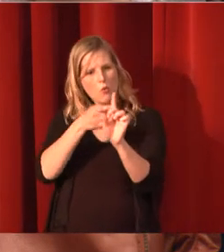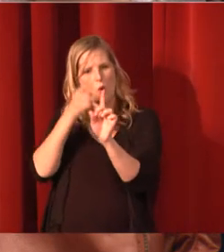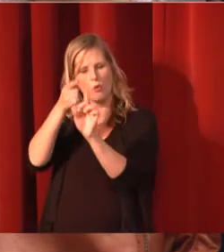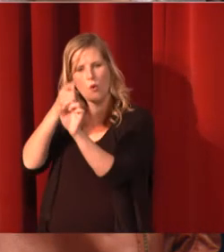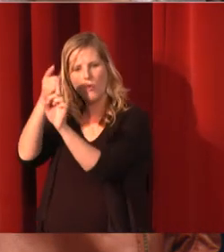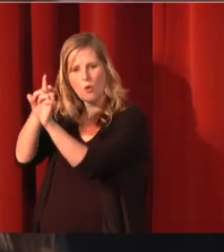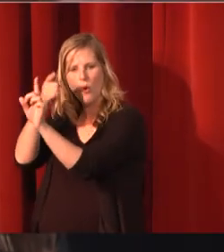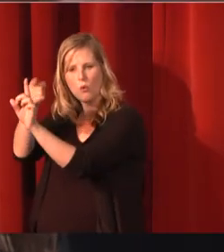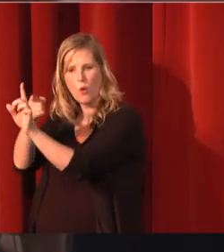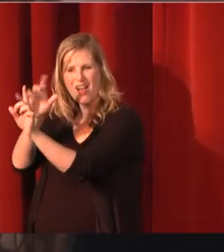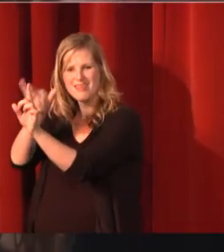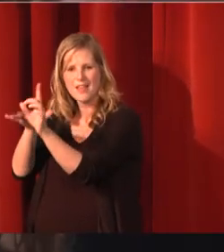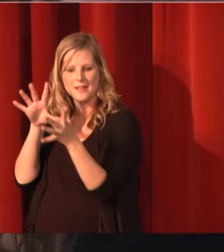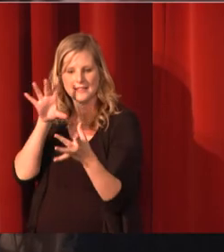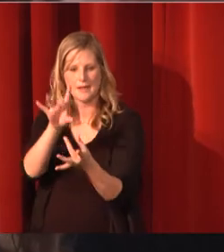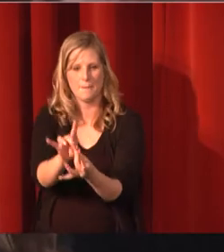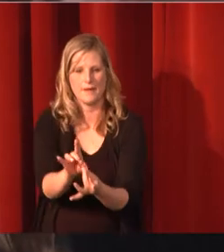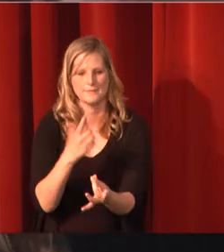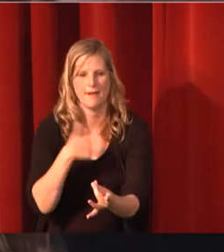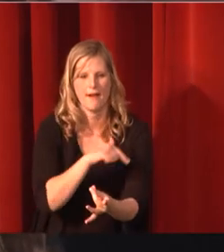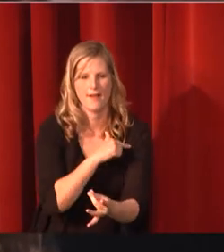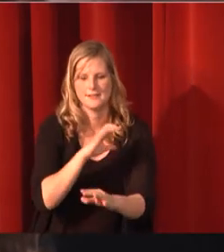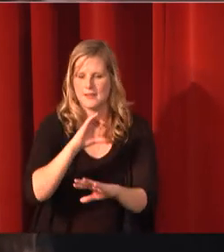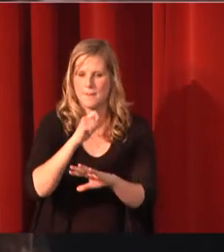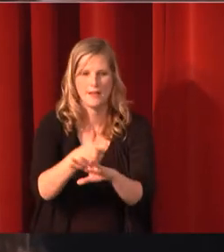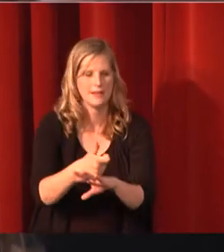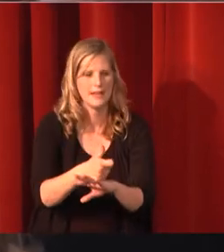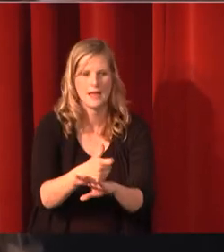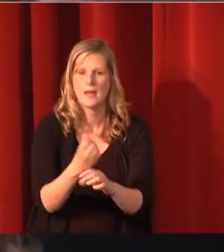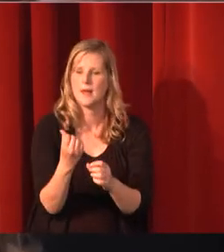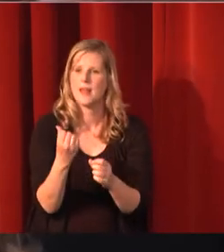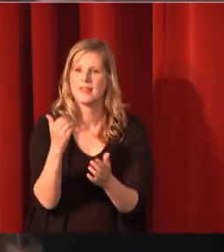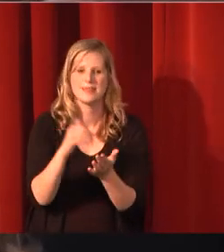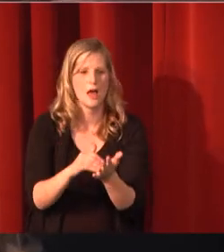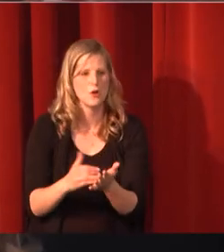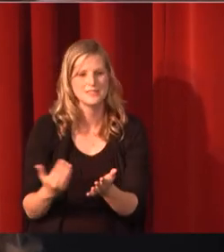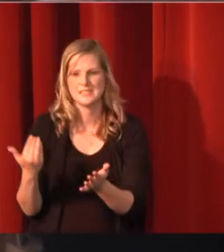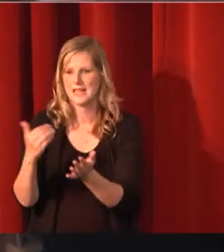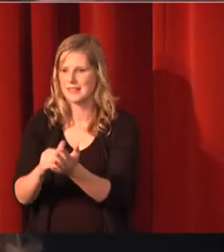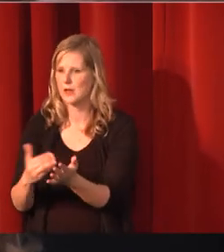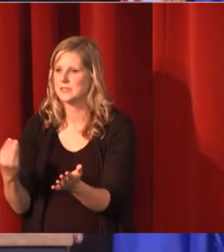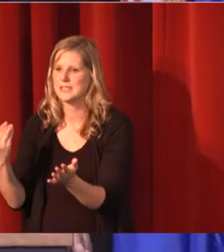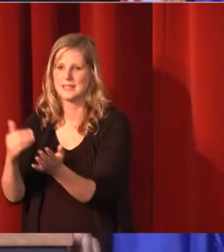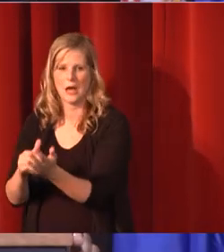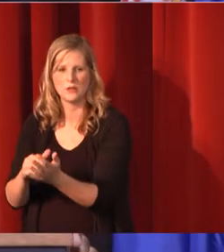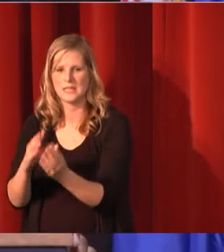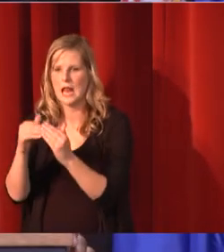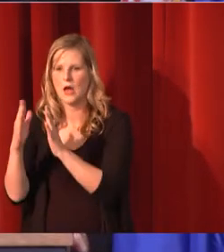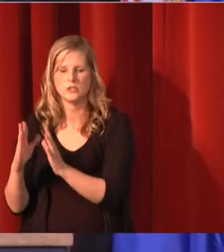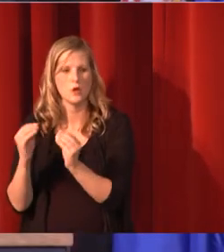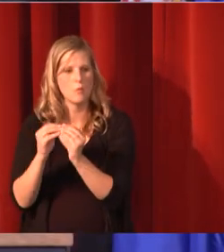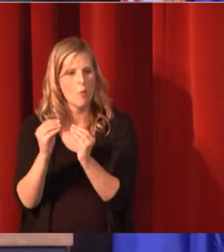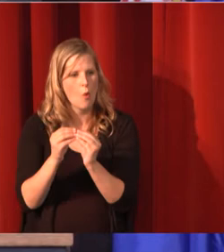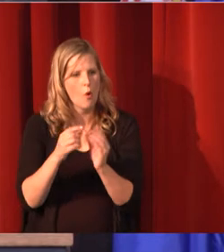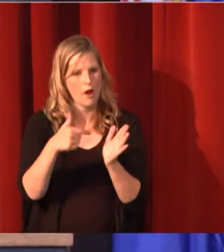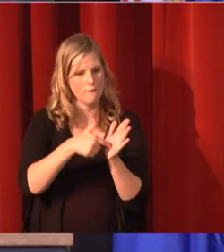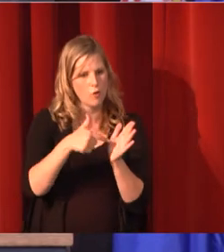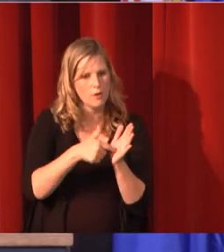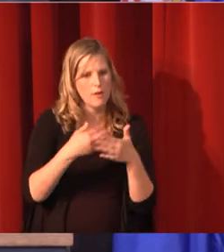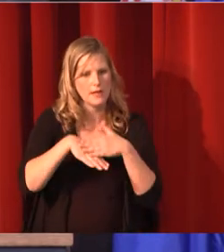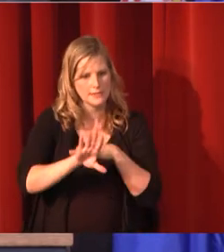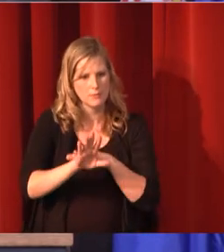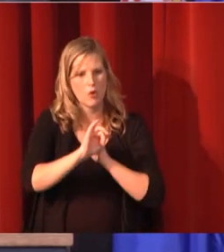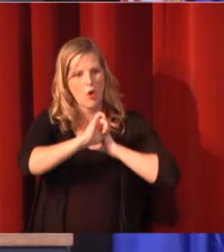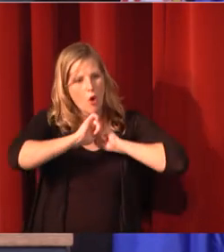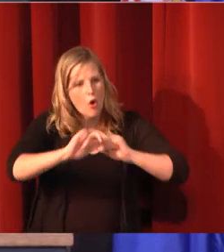rely on us building thousands more units of housing that is affordable and accessible to